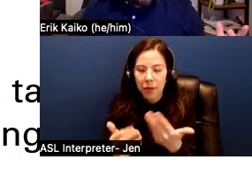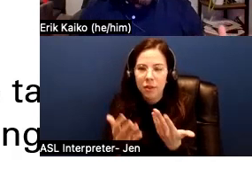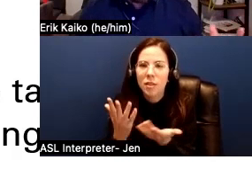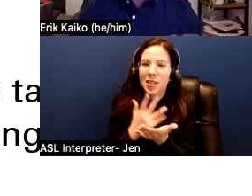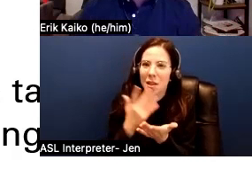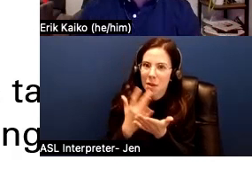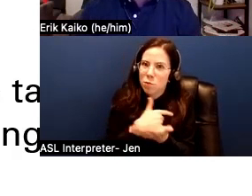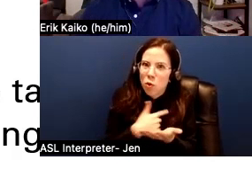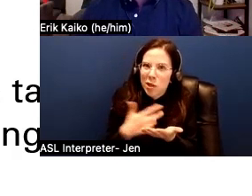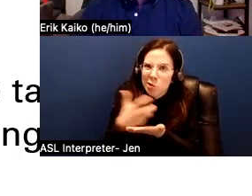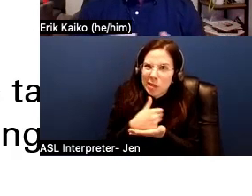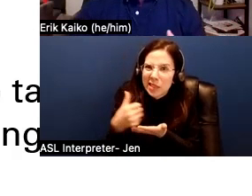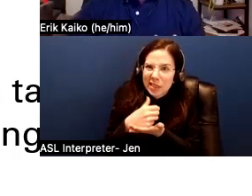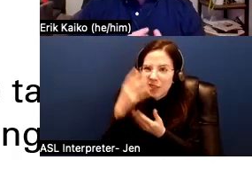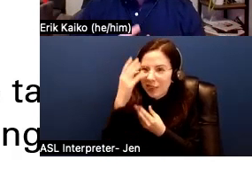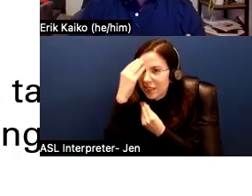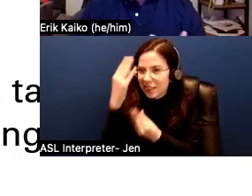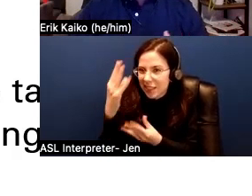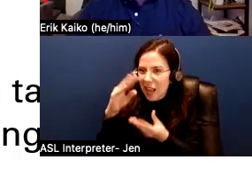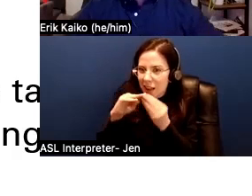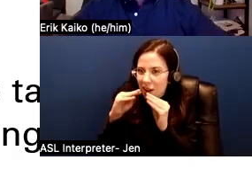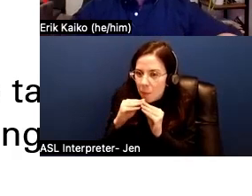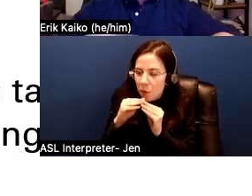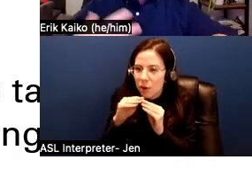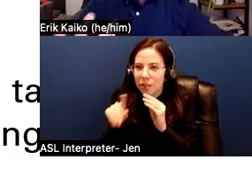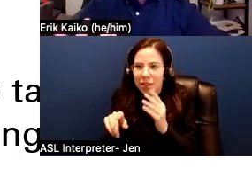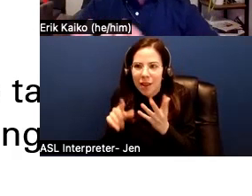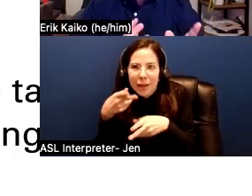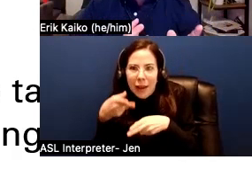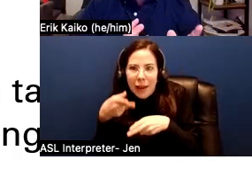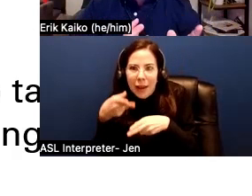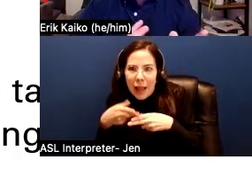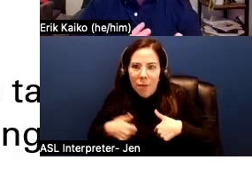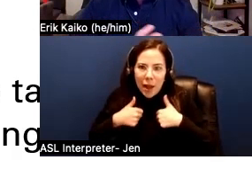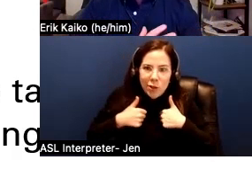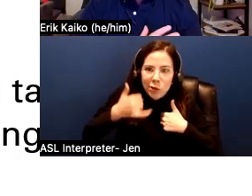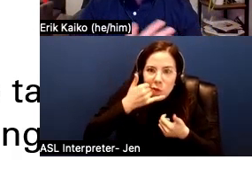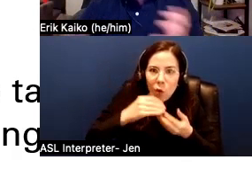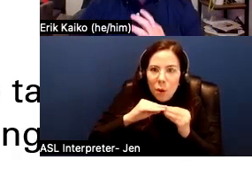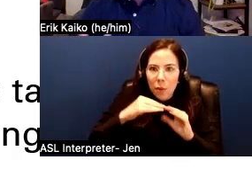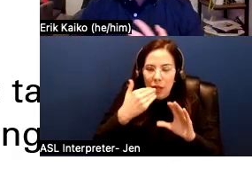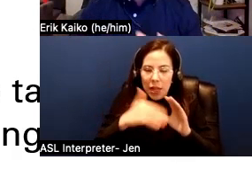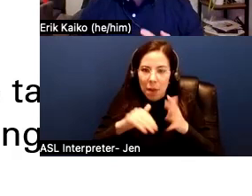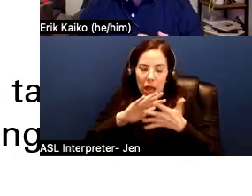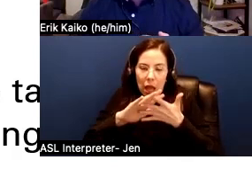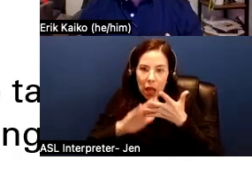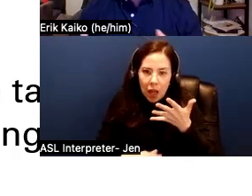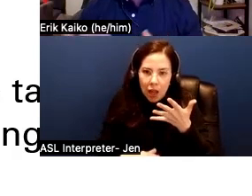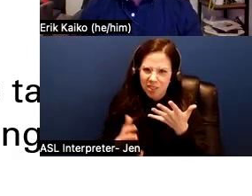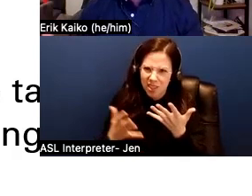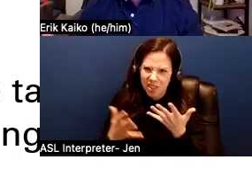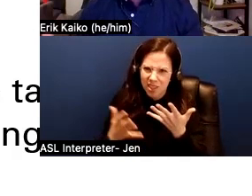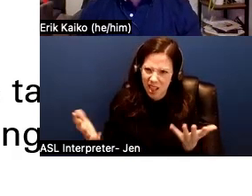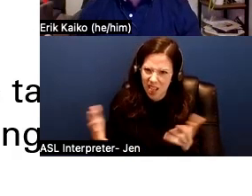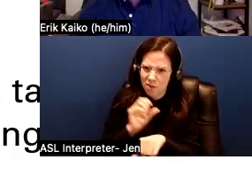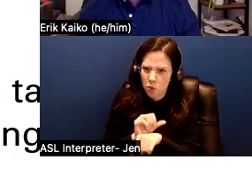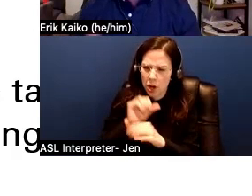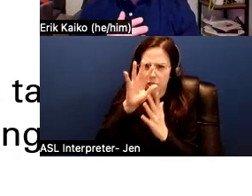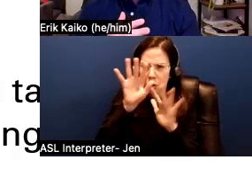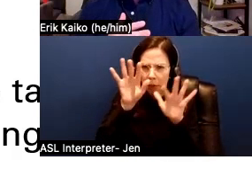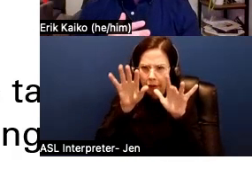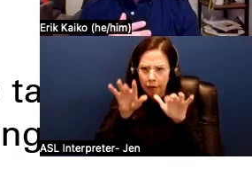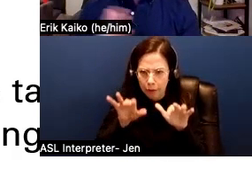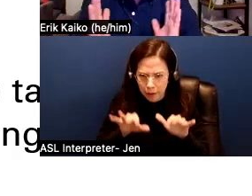data about a potential patron, name, address, phone number, email, there's a lot of steps sometimes in the purchasing process.